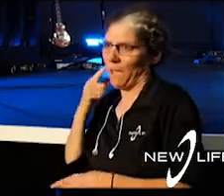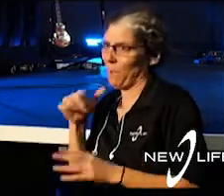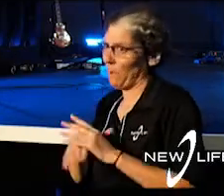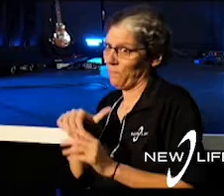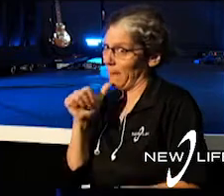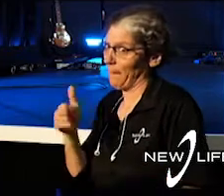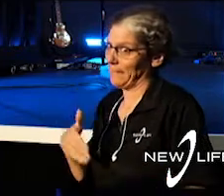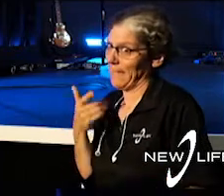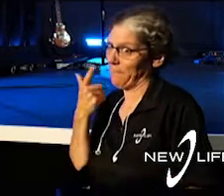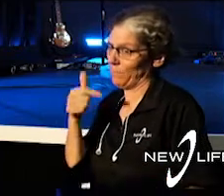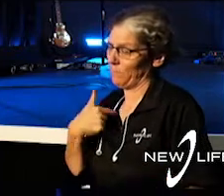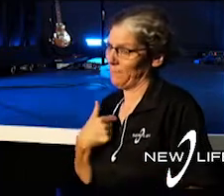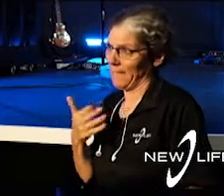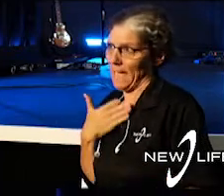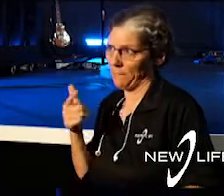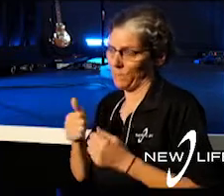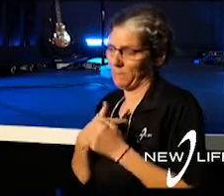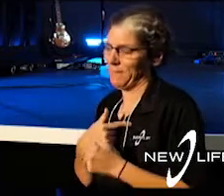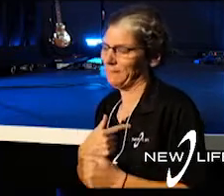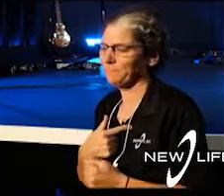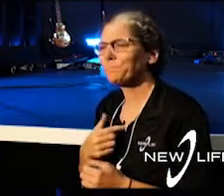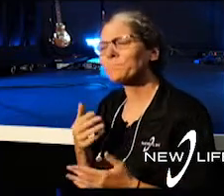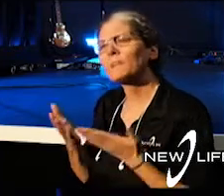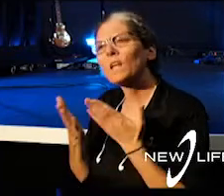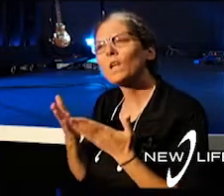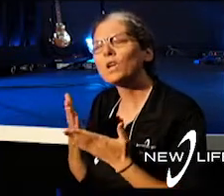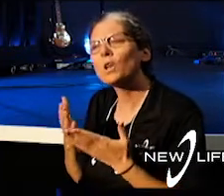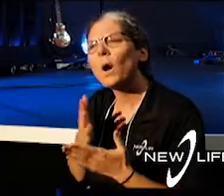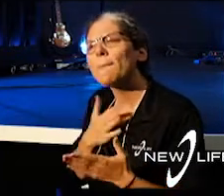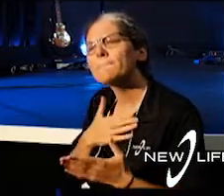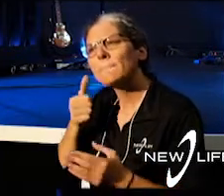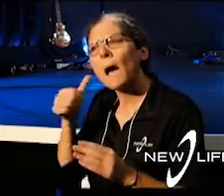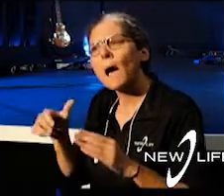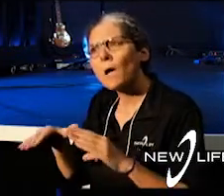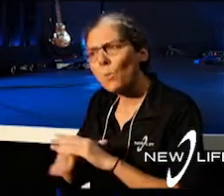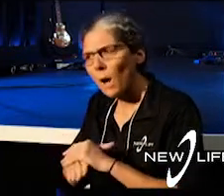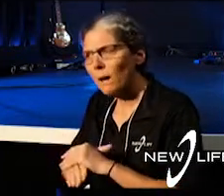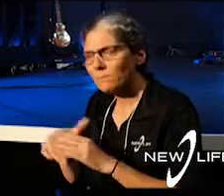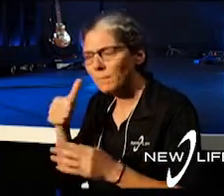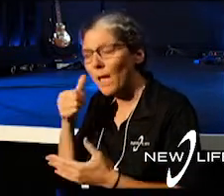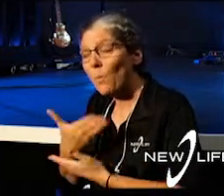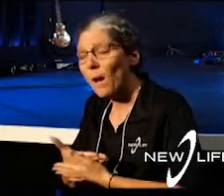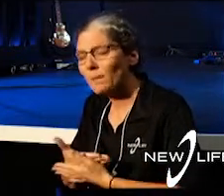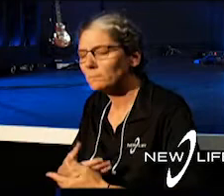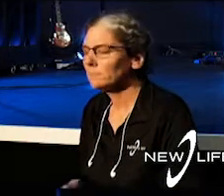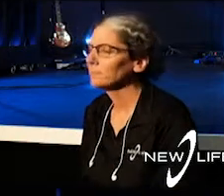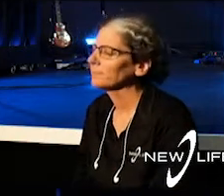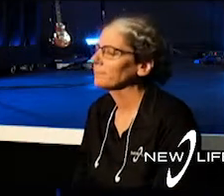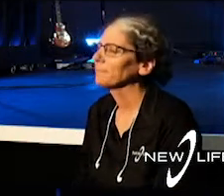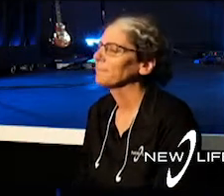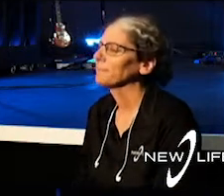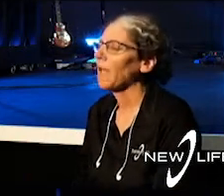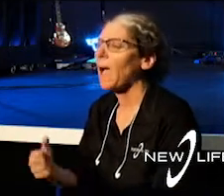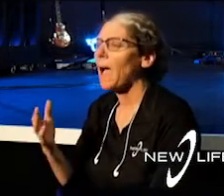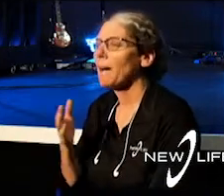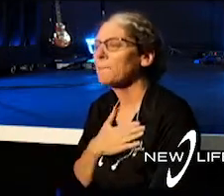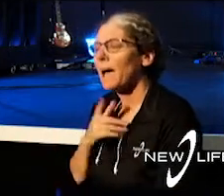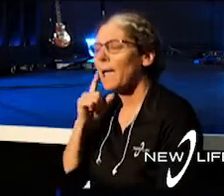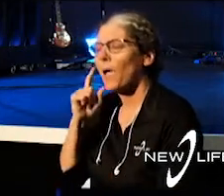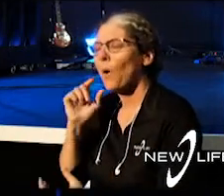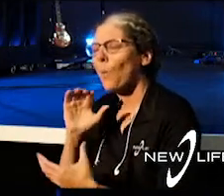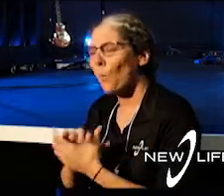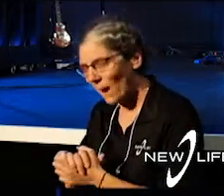It's like my wife puts up with a lot. If you know me, you know she puts up with a lot. But she doesn't want to be one of the women in my